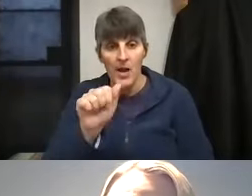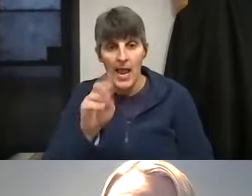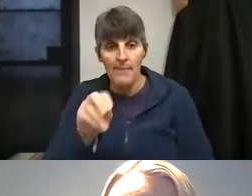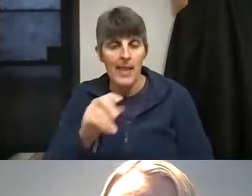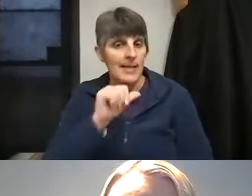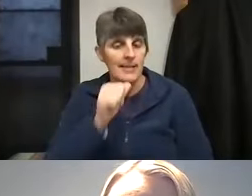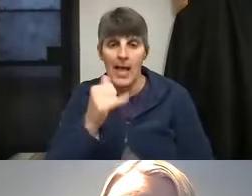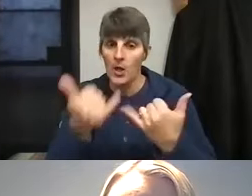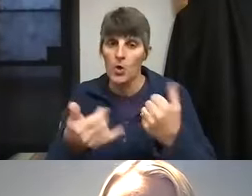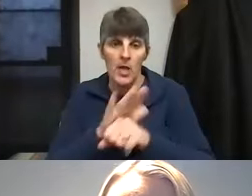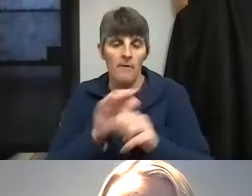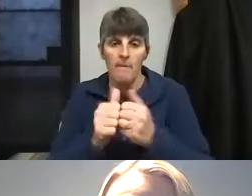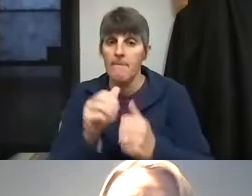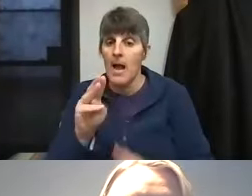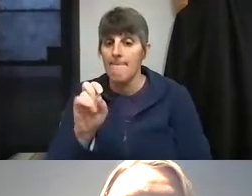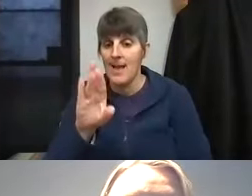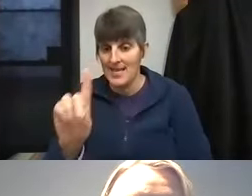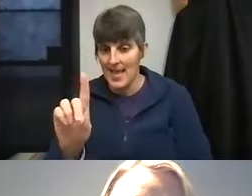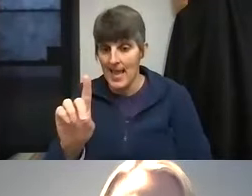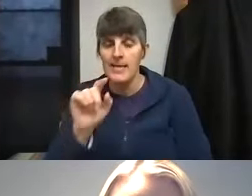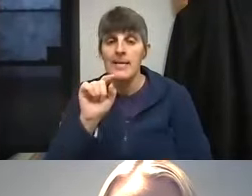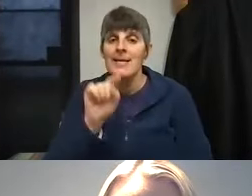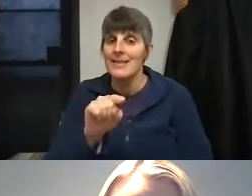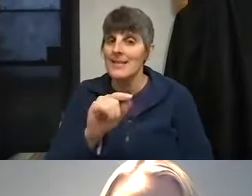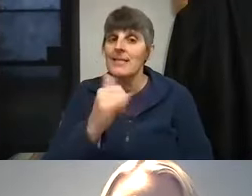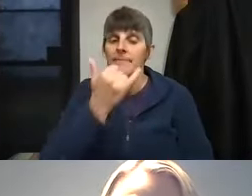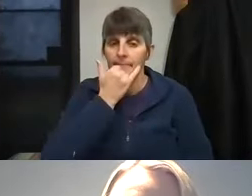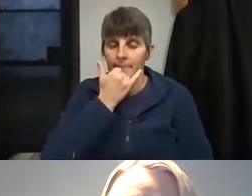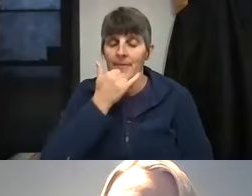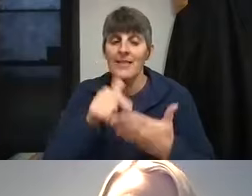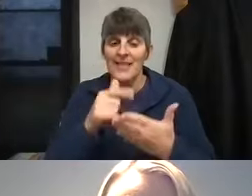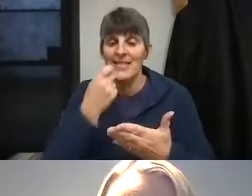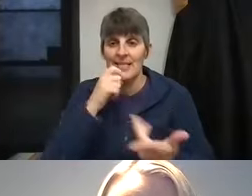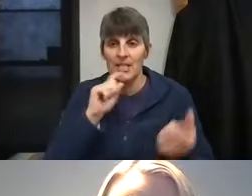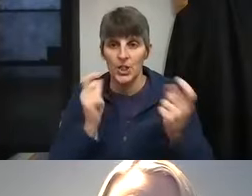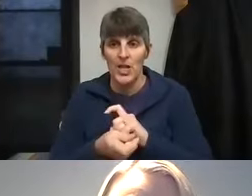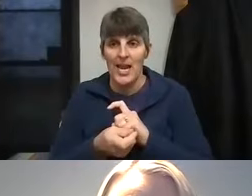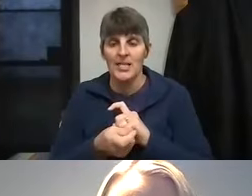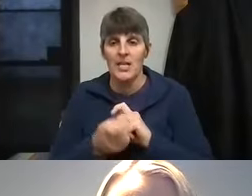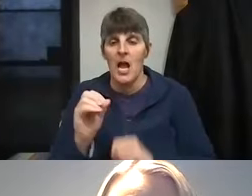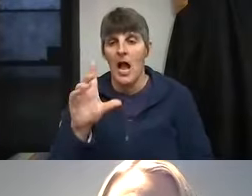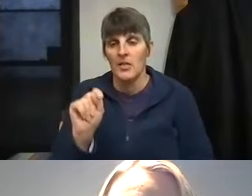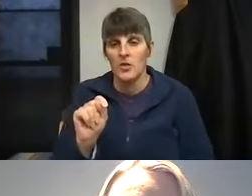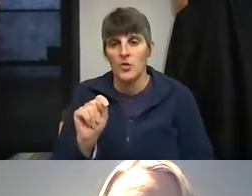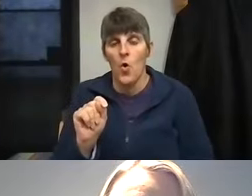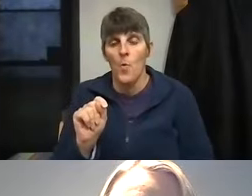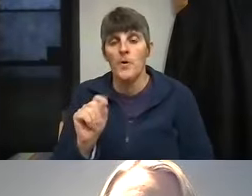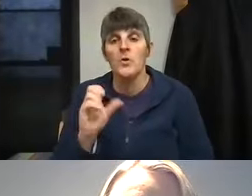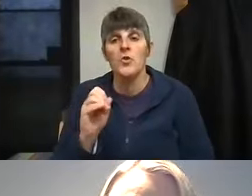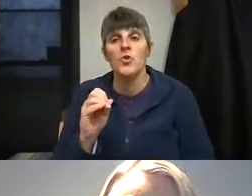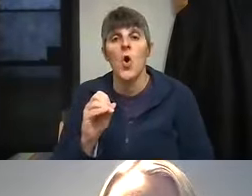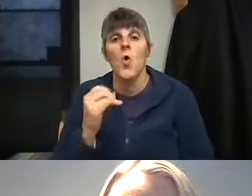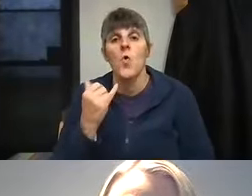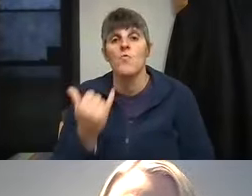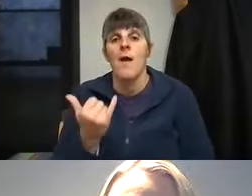not currently covered by Medicaid. This is incorrect. This actually changed as of October. So